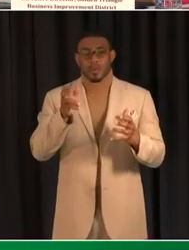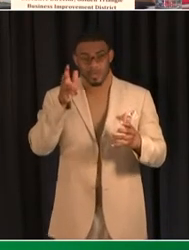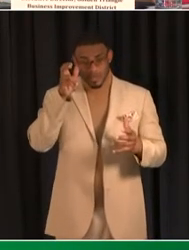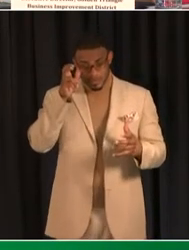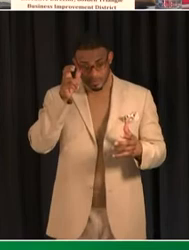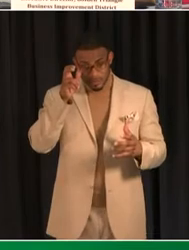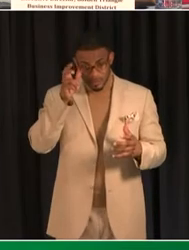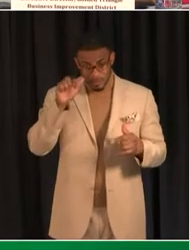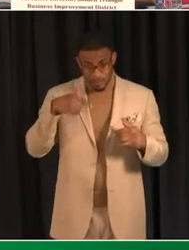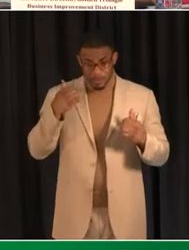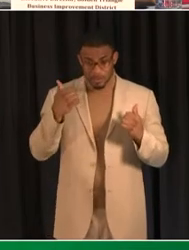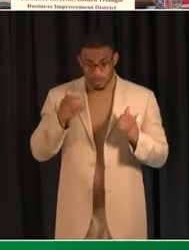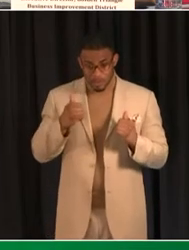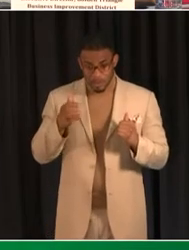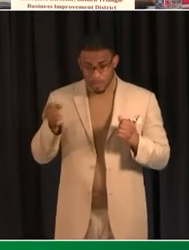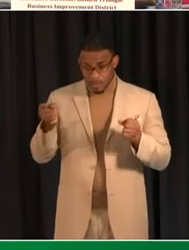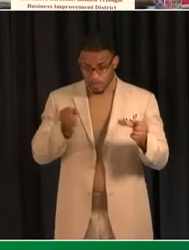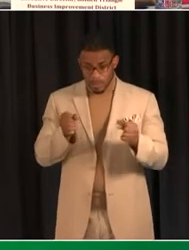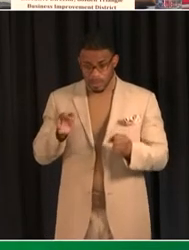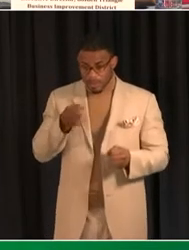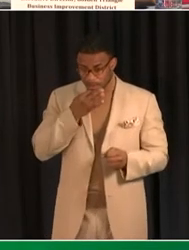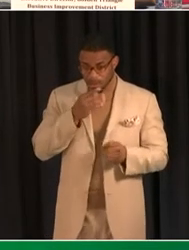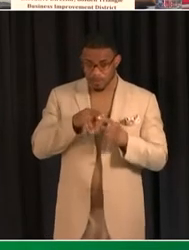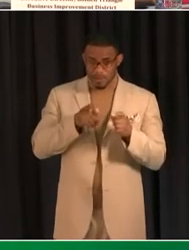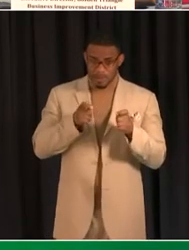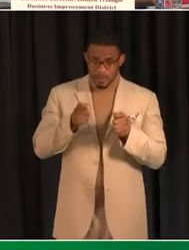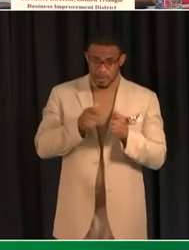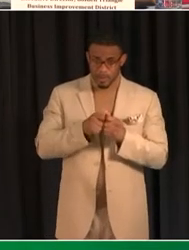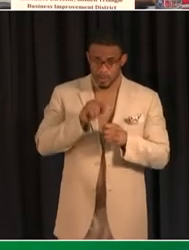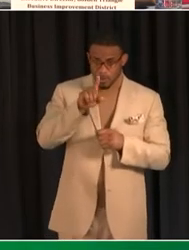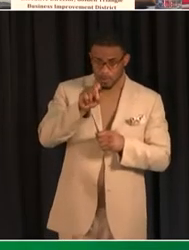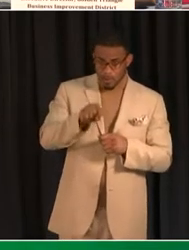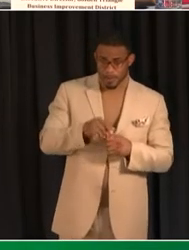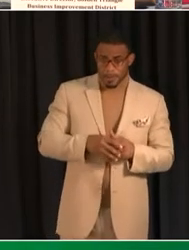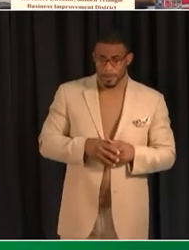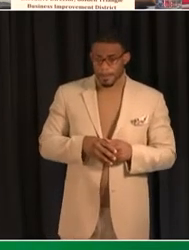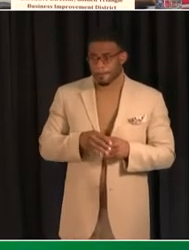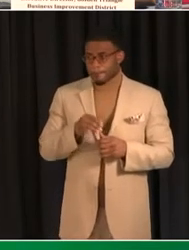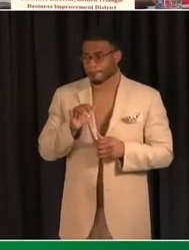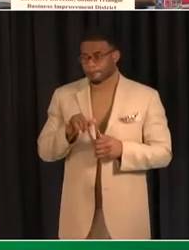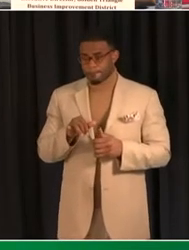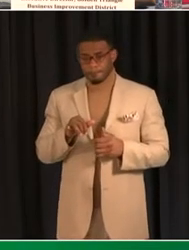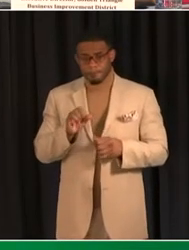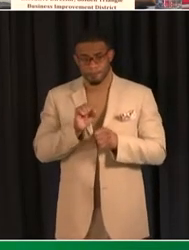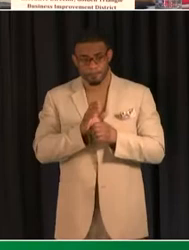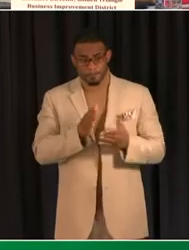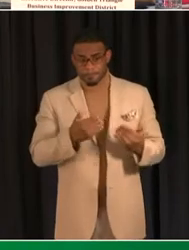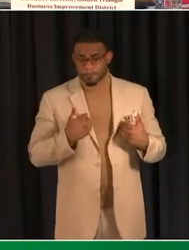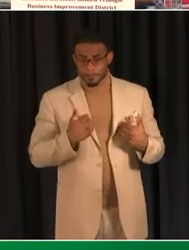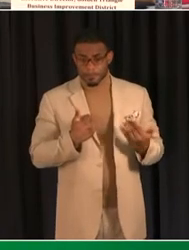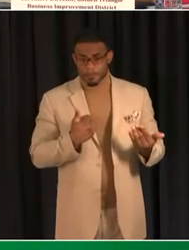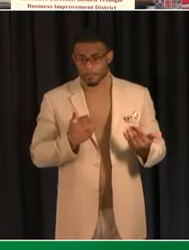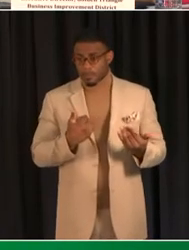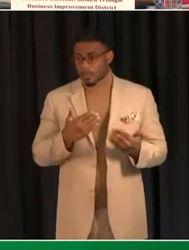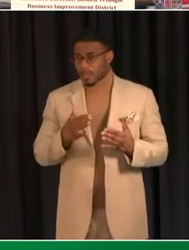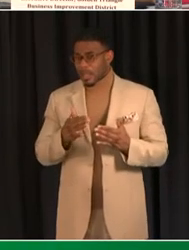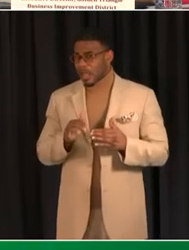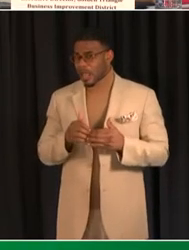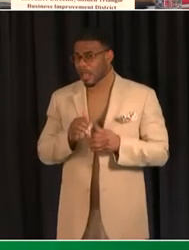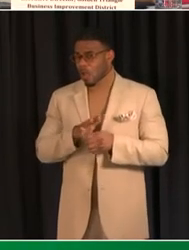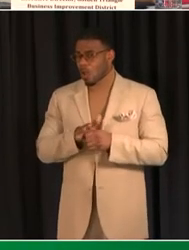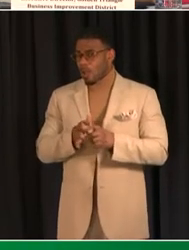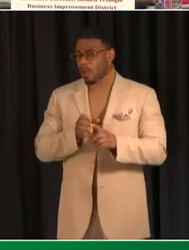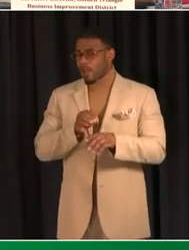who want to listen. We've been trying to bring in experts to deal with questions that employers may have.